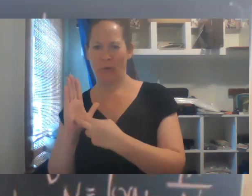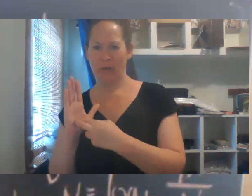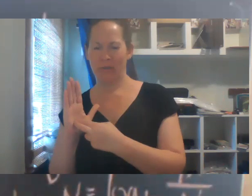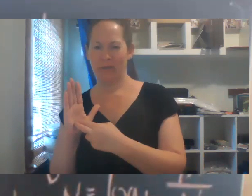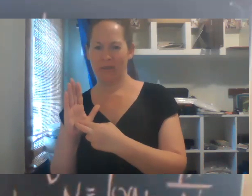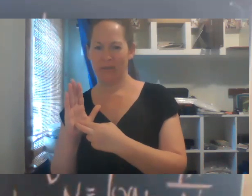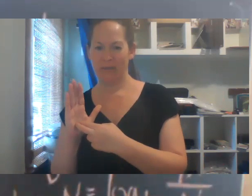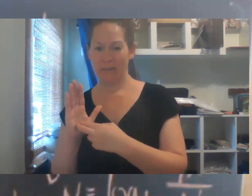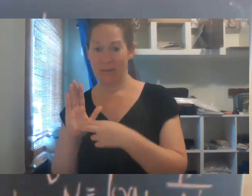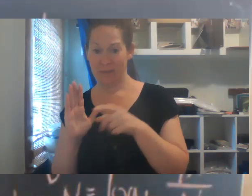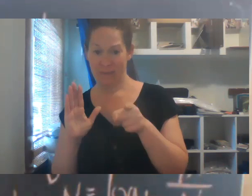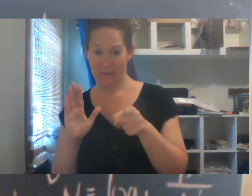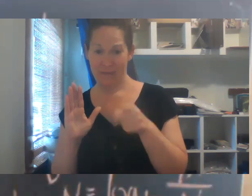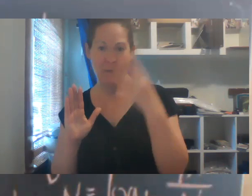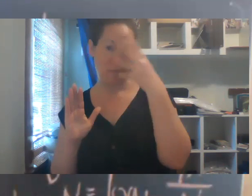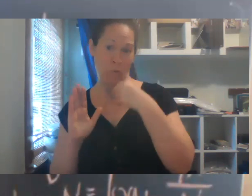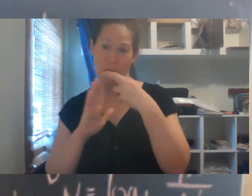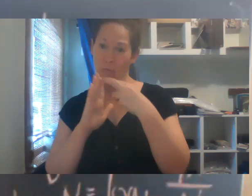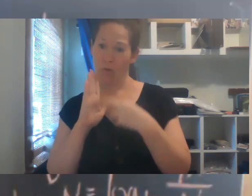those good rules. Aren't those great rules?